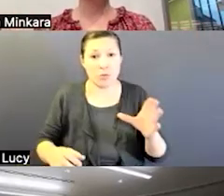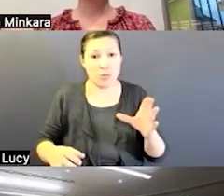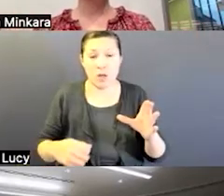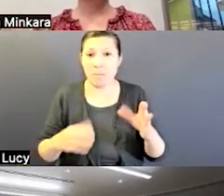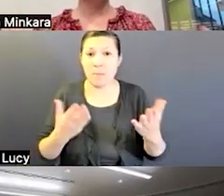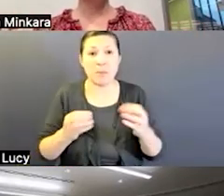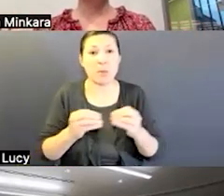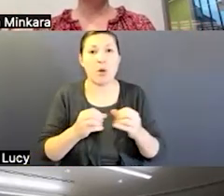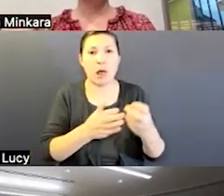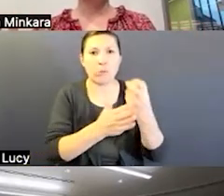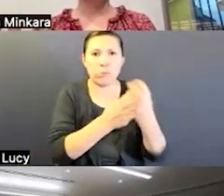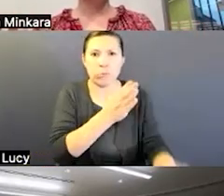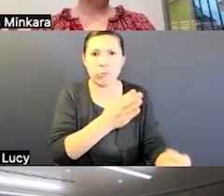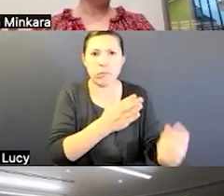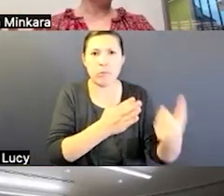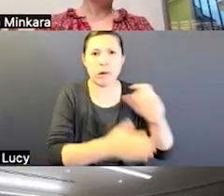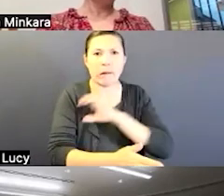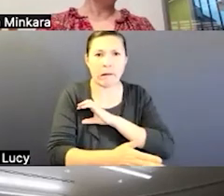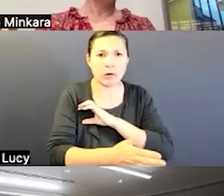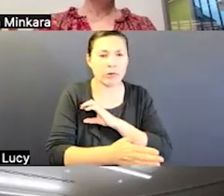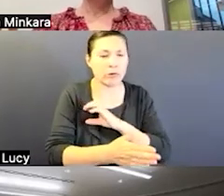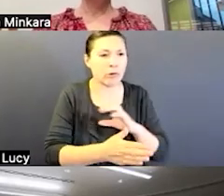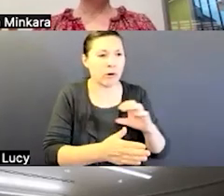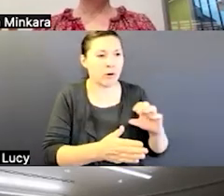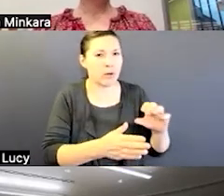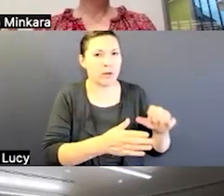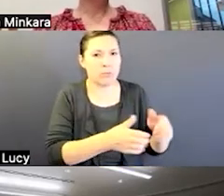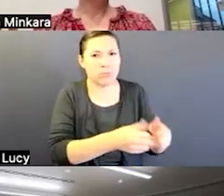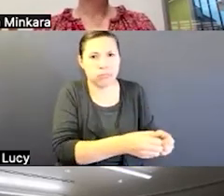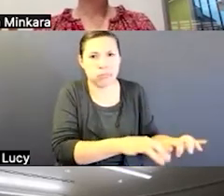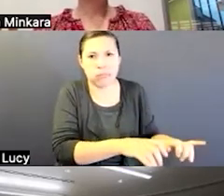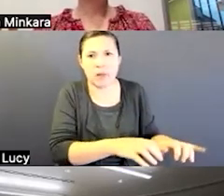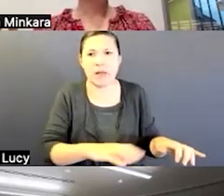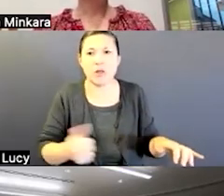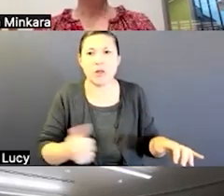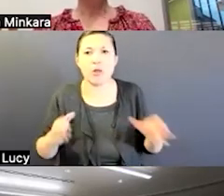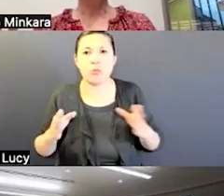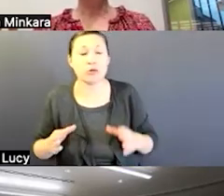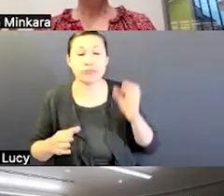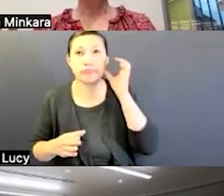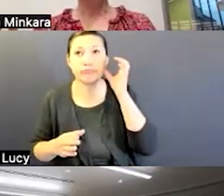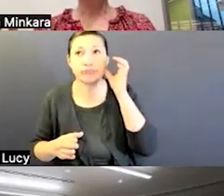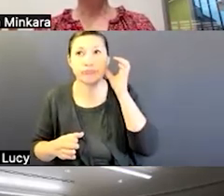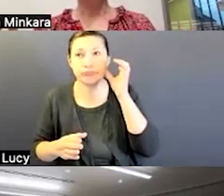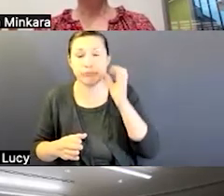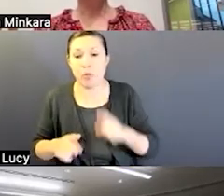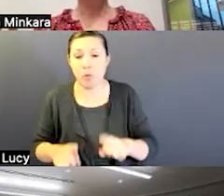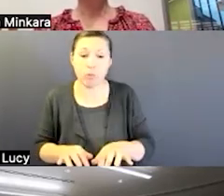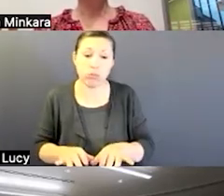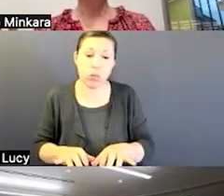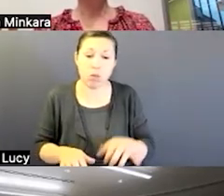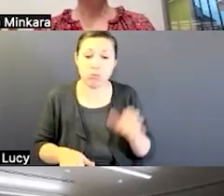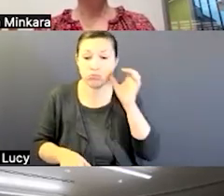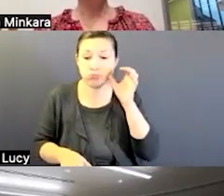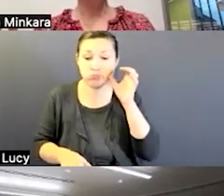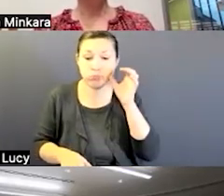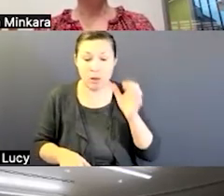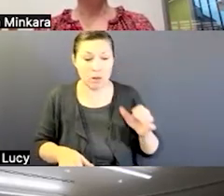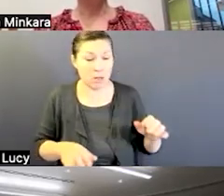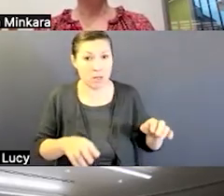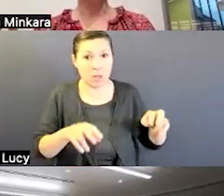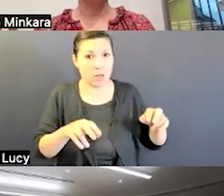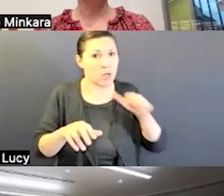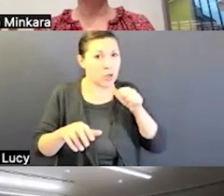and the other one's listening while playing. And that's the communication style. So, there's no